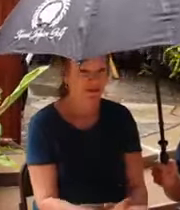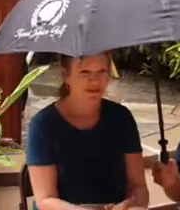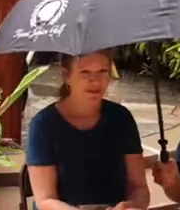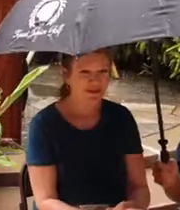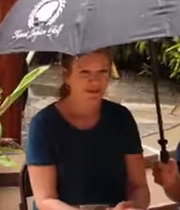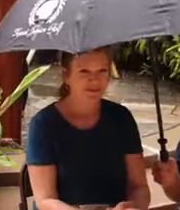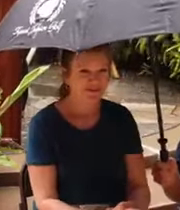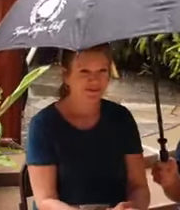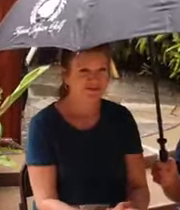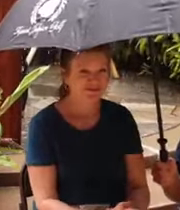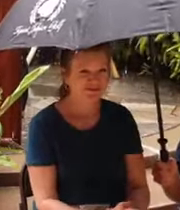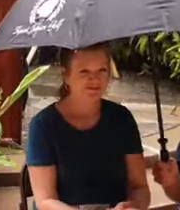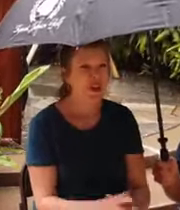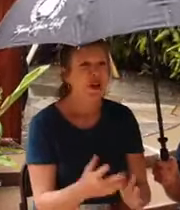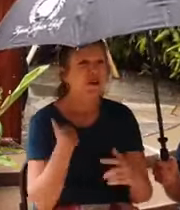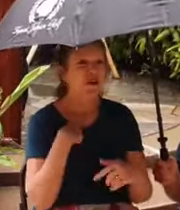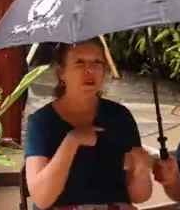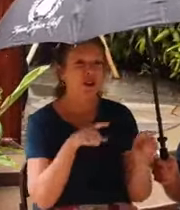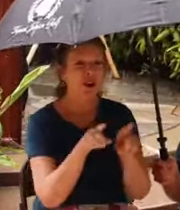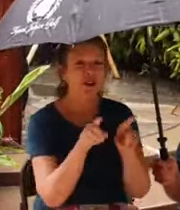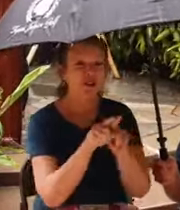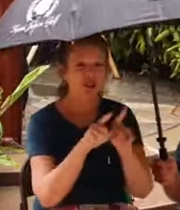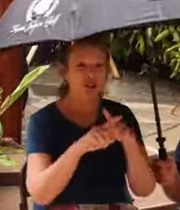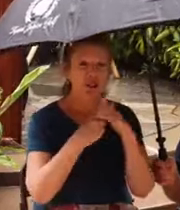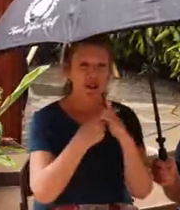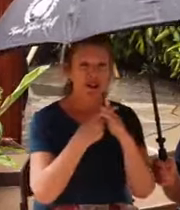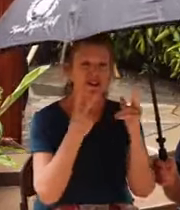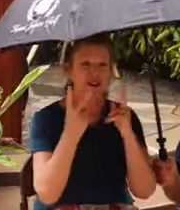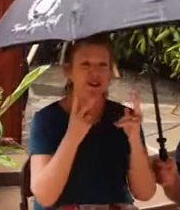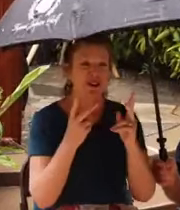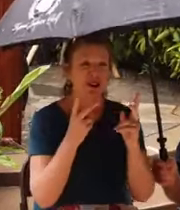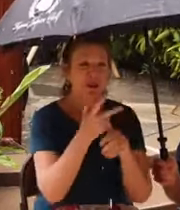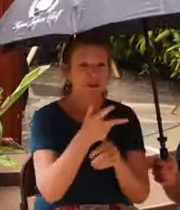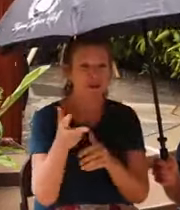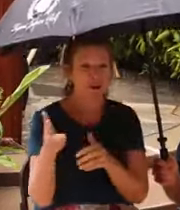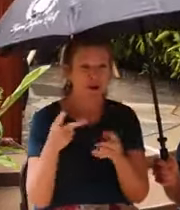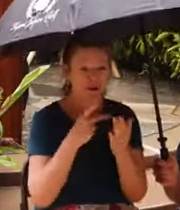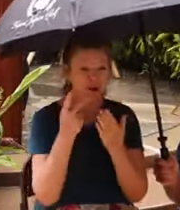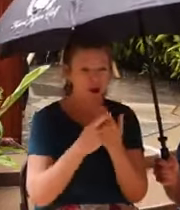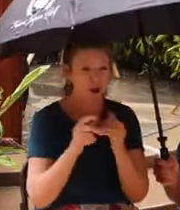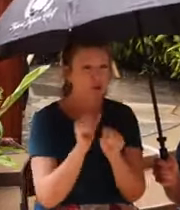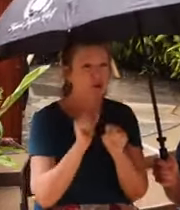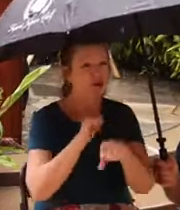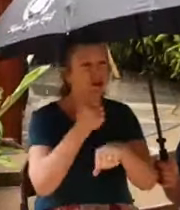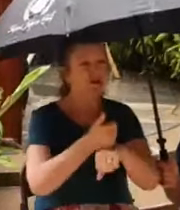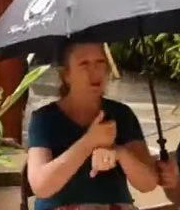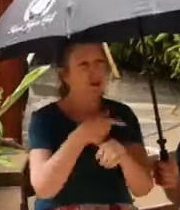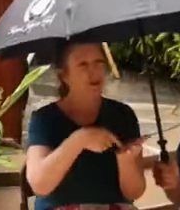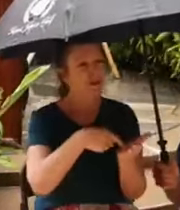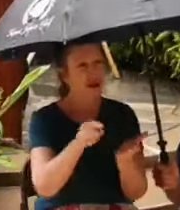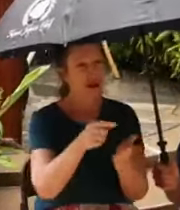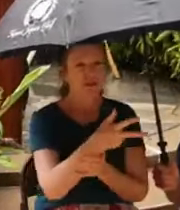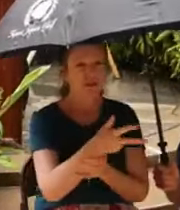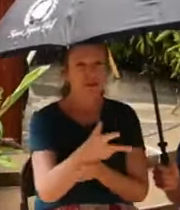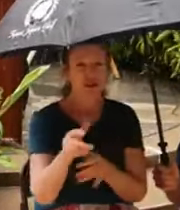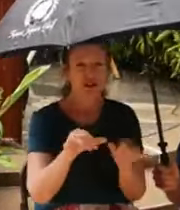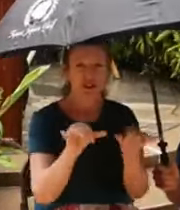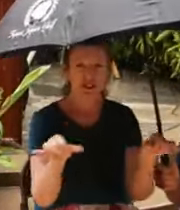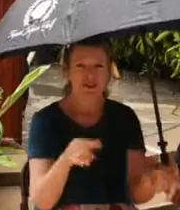We are also piloting a visitor-managed parking program as we work to implement a paid parking system